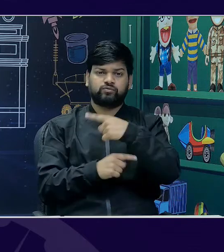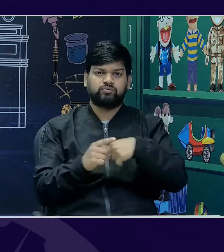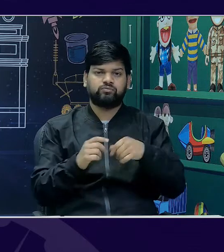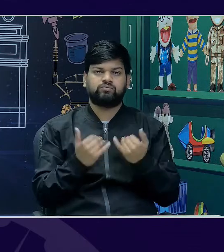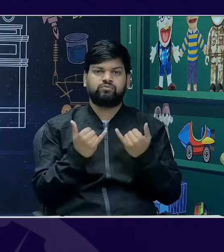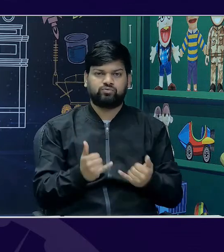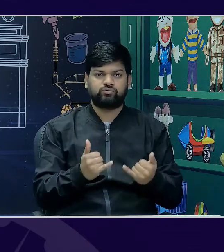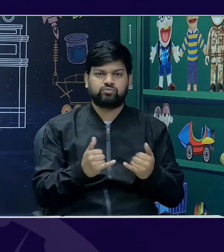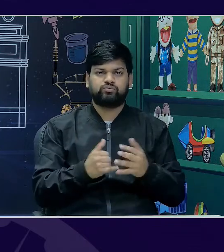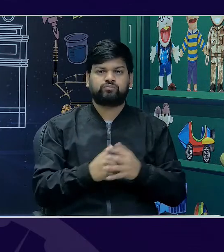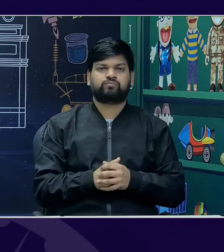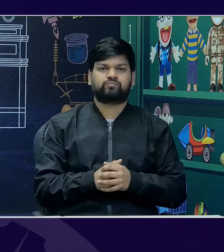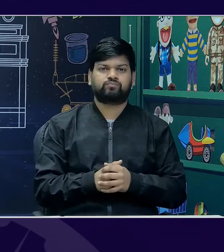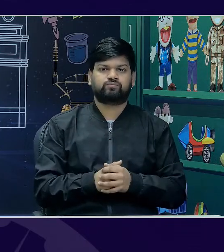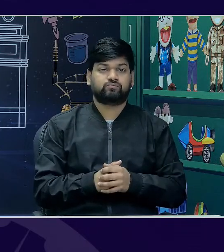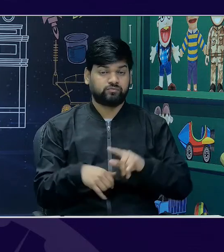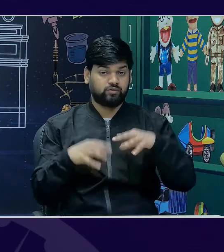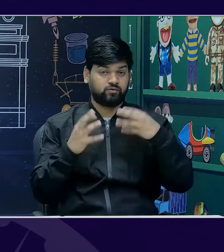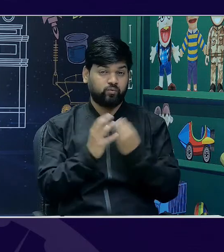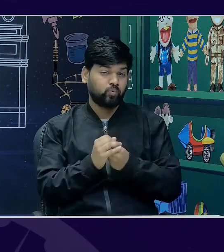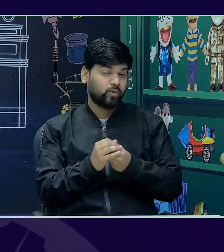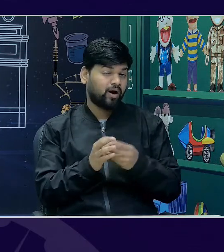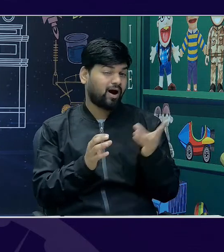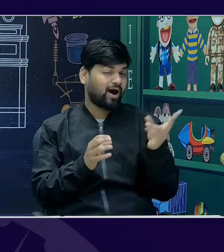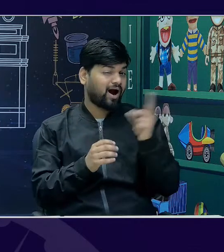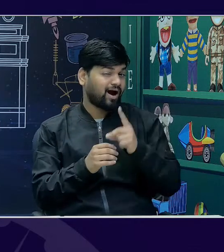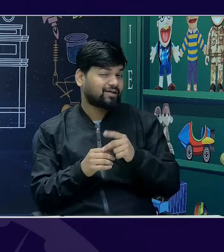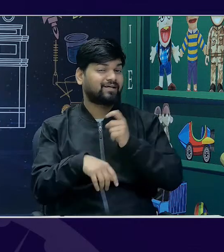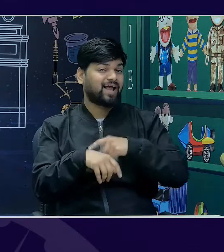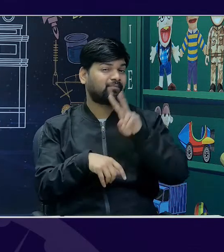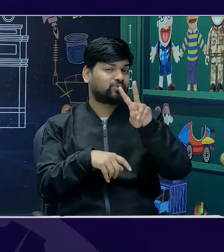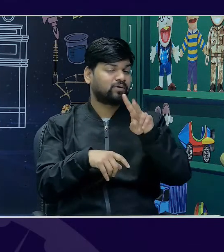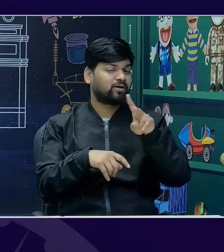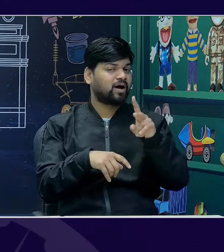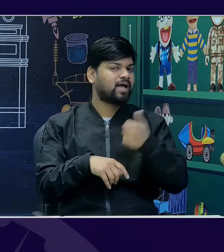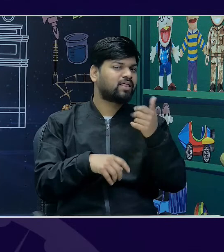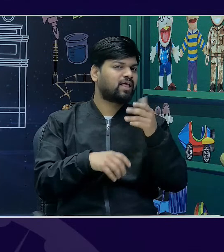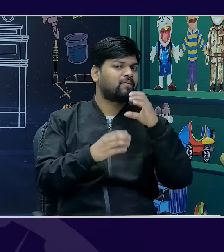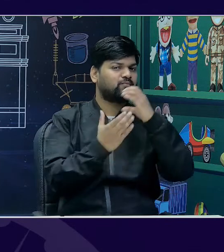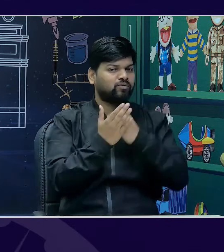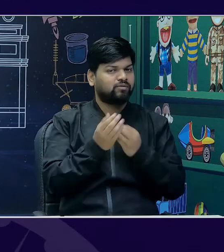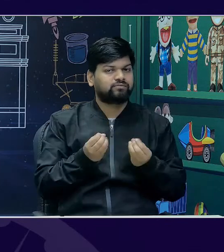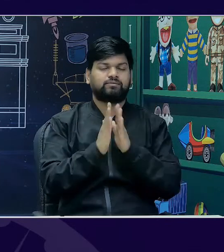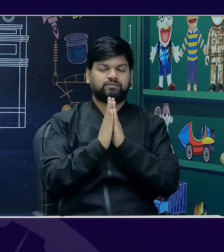we'll be right back at 2 p.m. with another session. Stay connected to NCERT official. Namaskar.